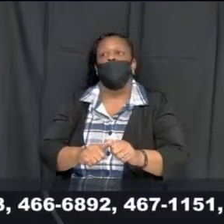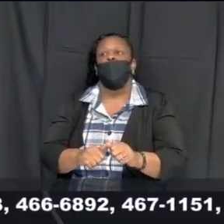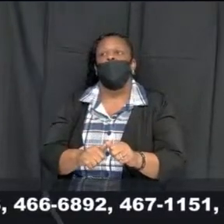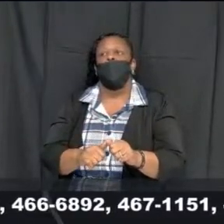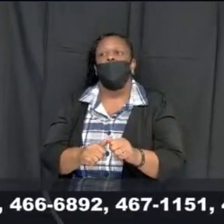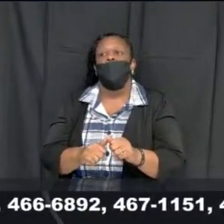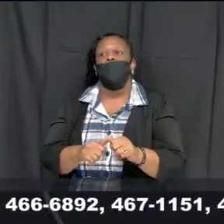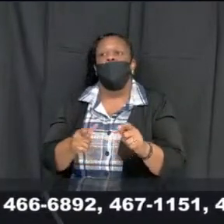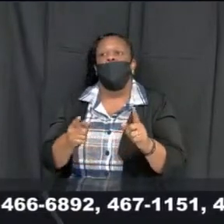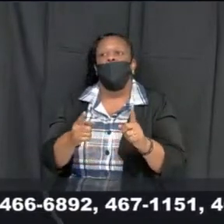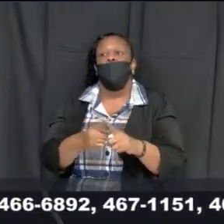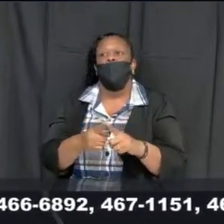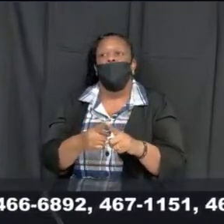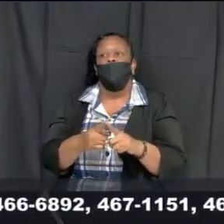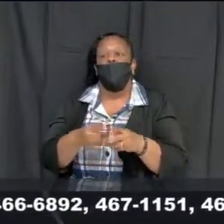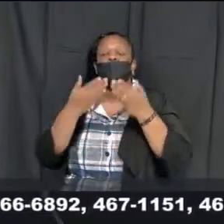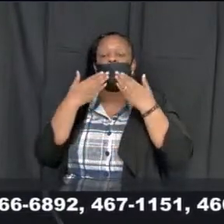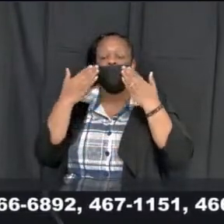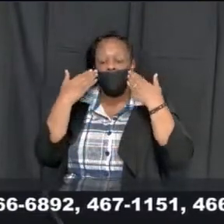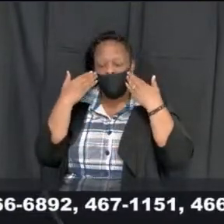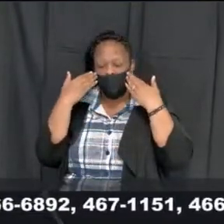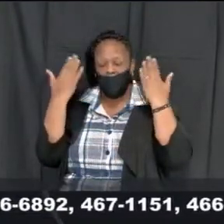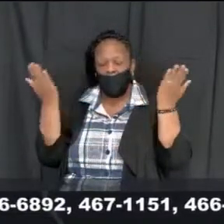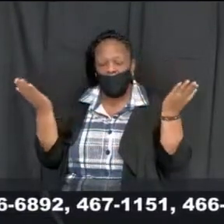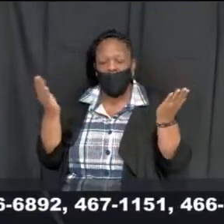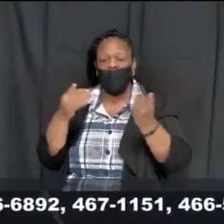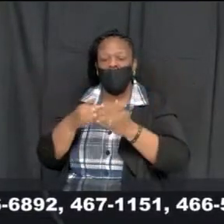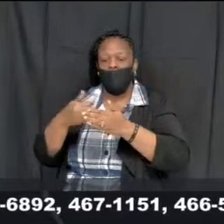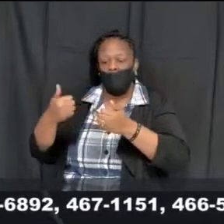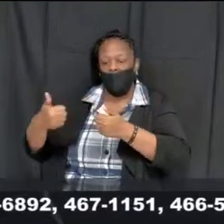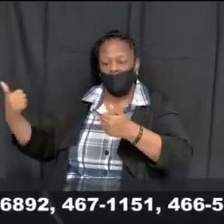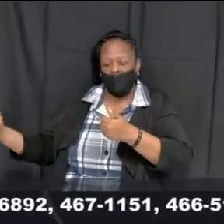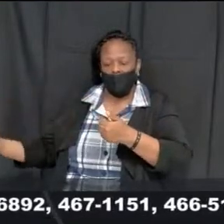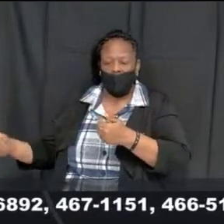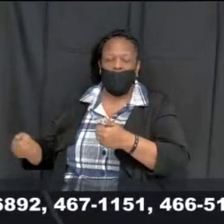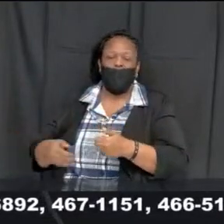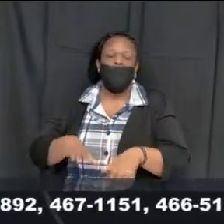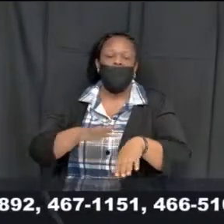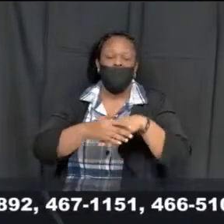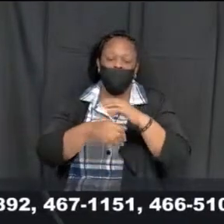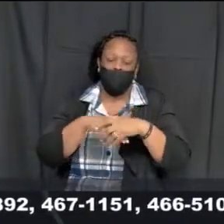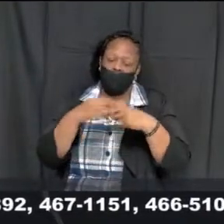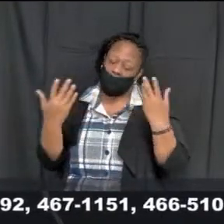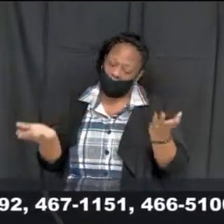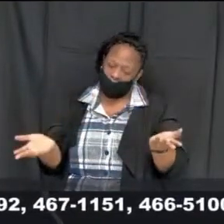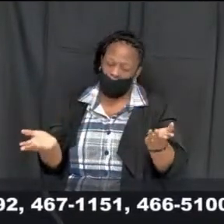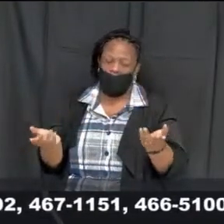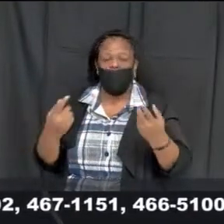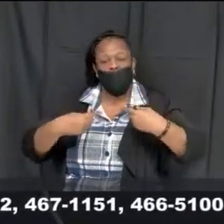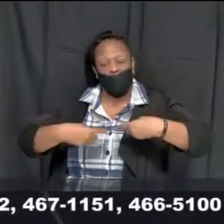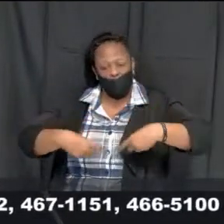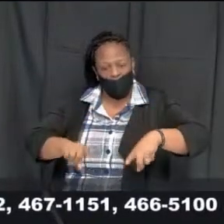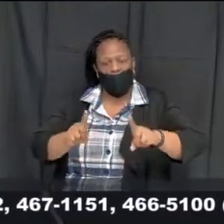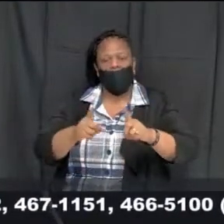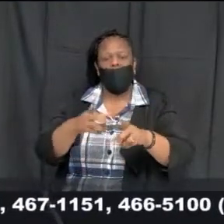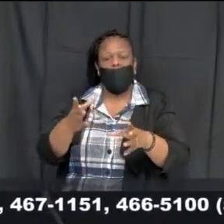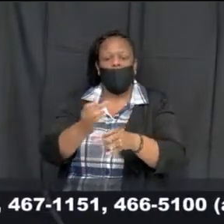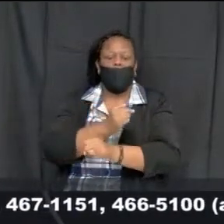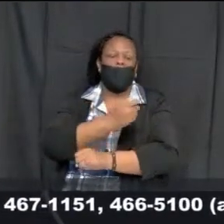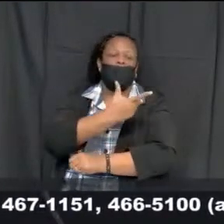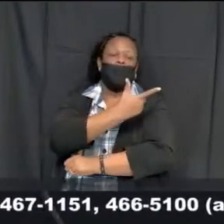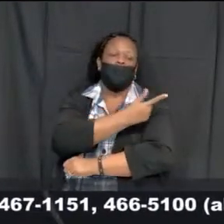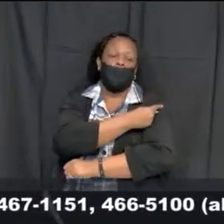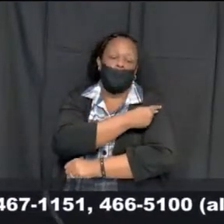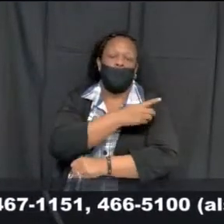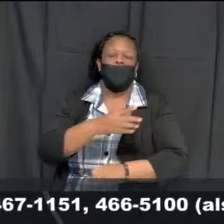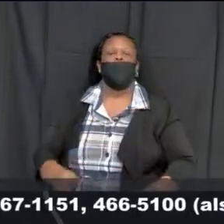maintain the protocols, adhere to them, and of course, go out and get vaccinated. I